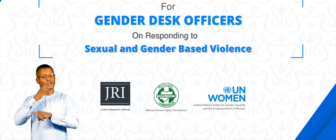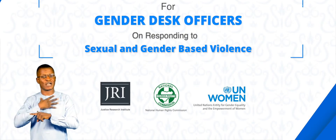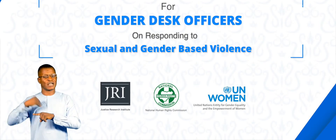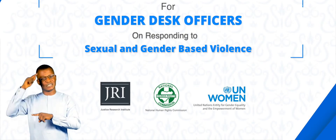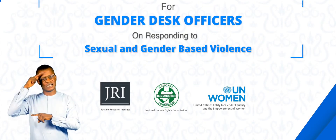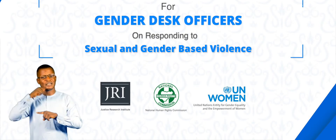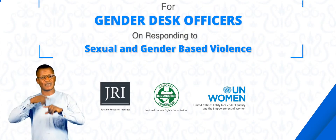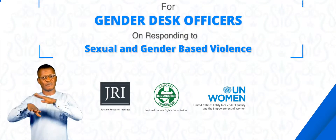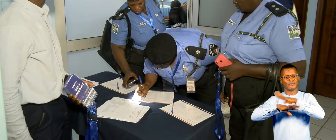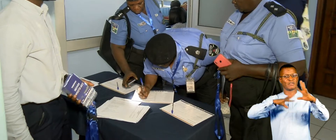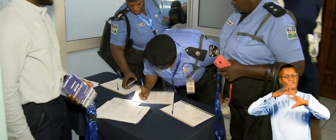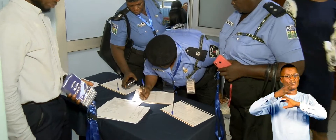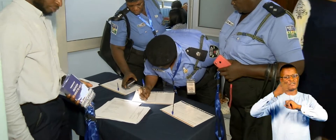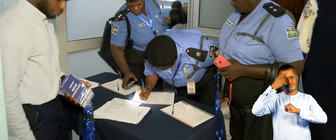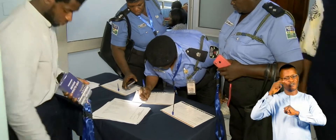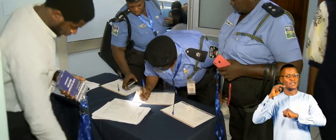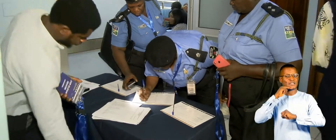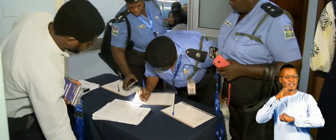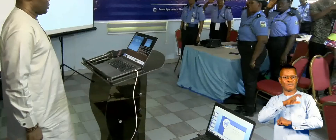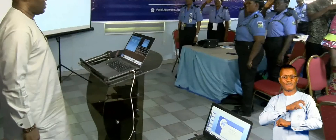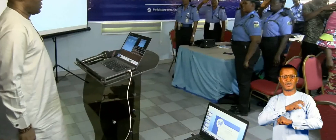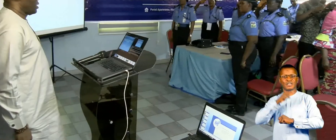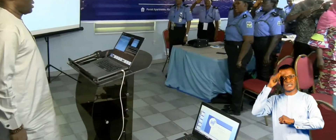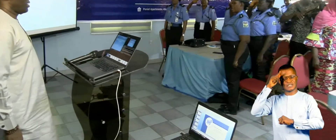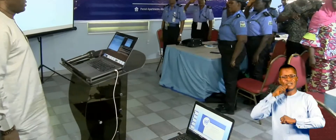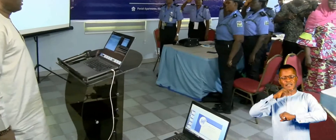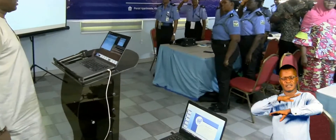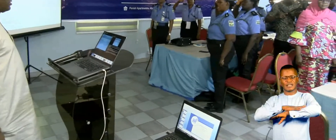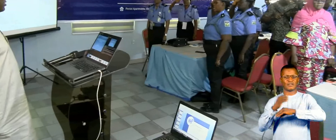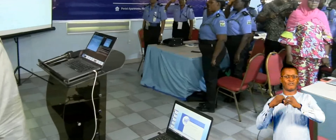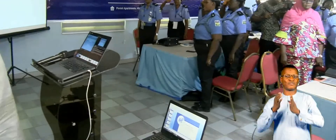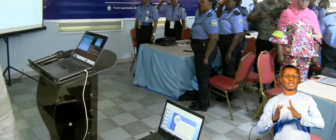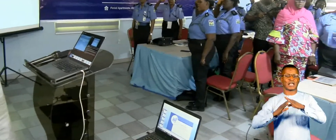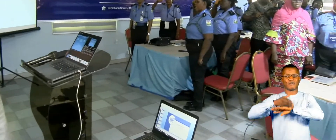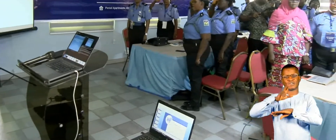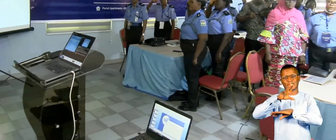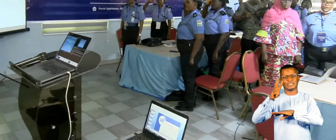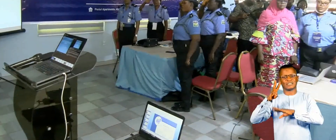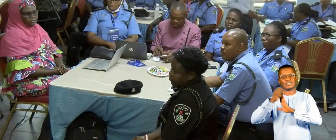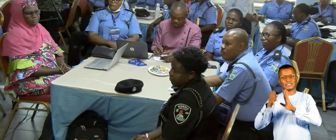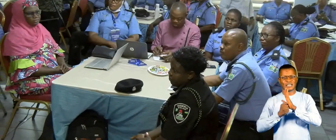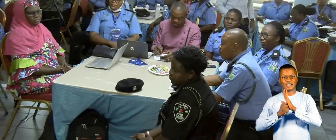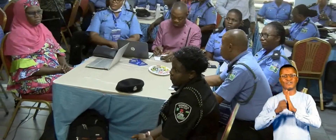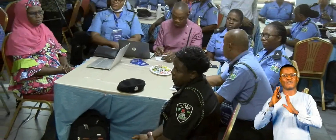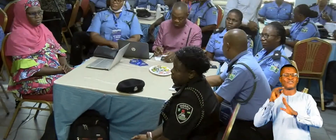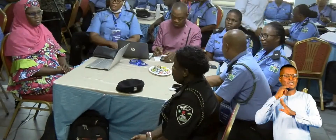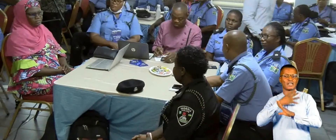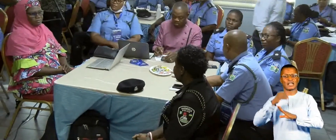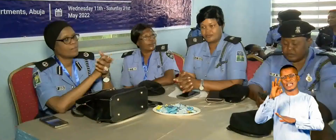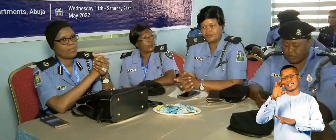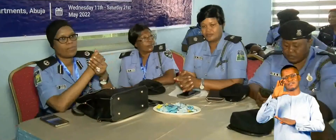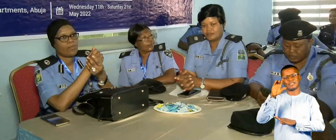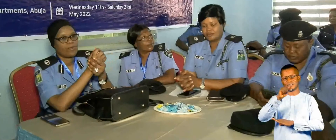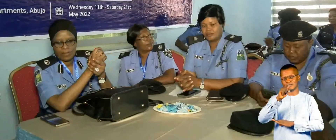sexual and gender-based violence for the Nigeria Police Gender Desk officers across the 36 states of the Federation and